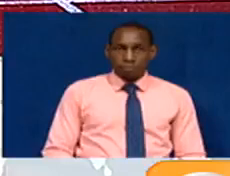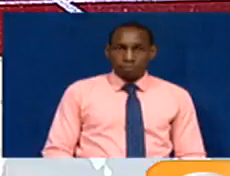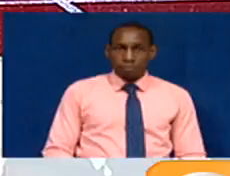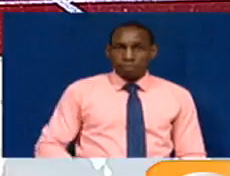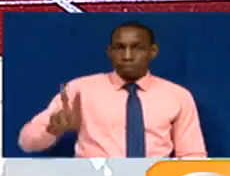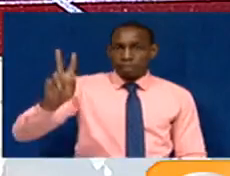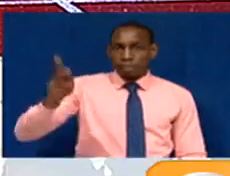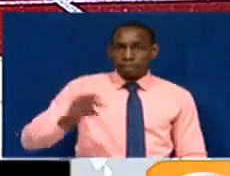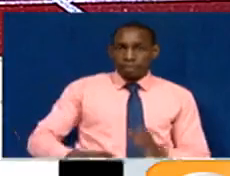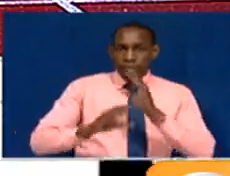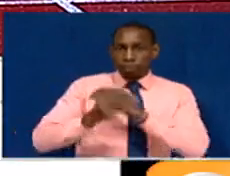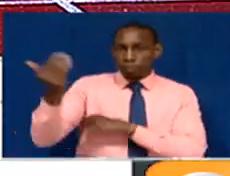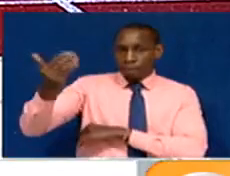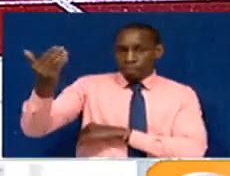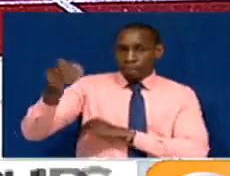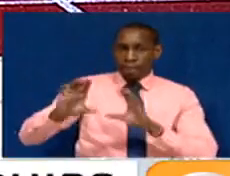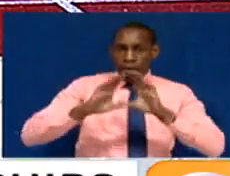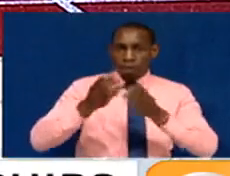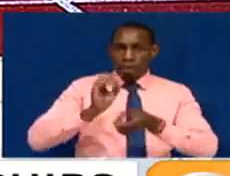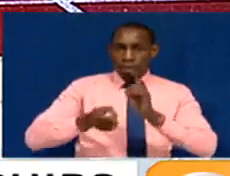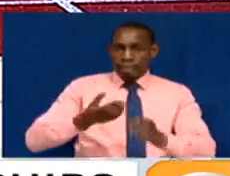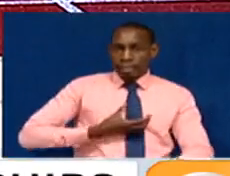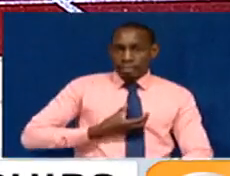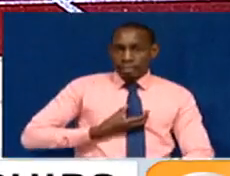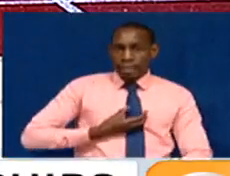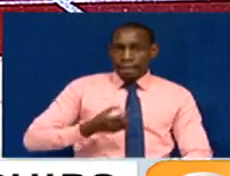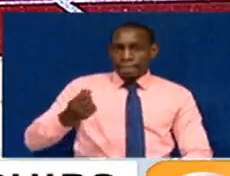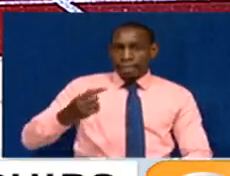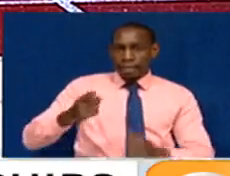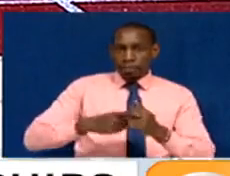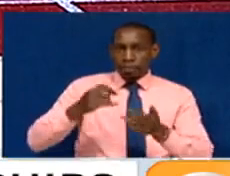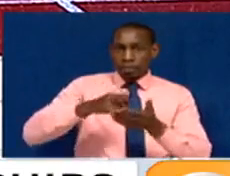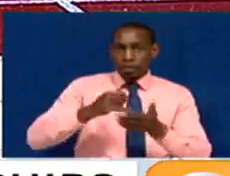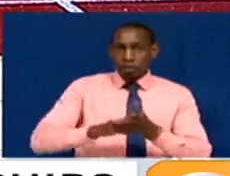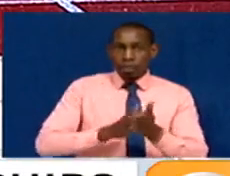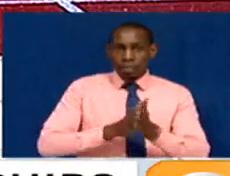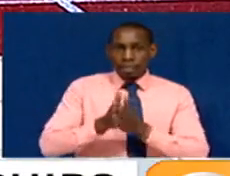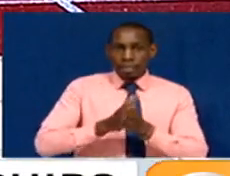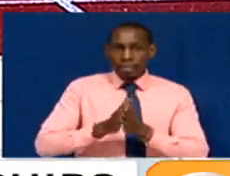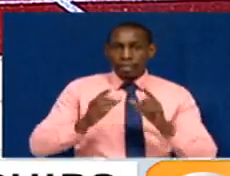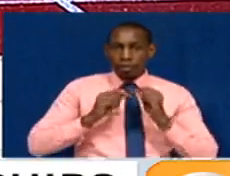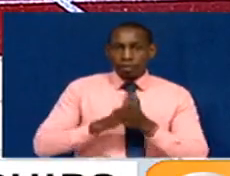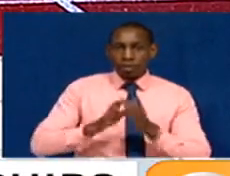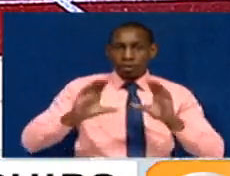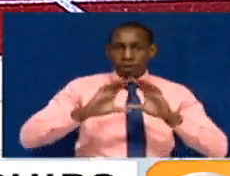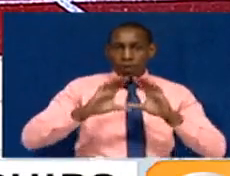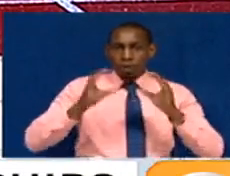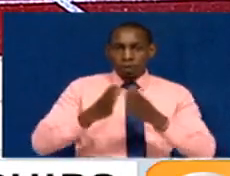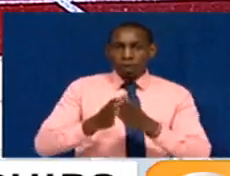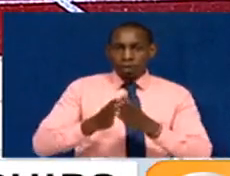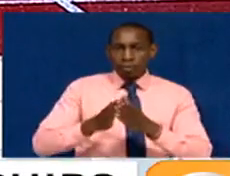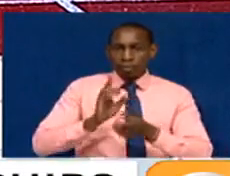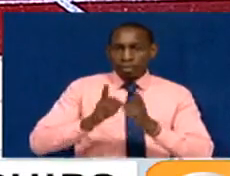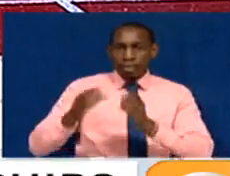Elsewhere, Kenya will make a virtual presentation to the World Athletics Council in mid-June as part of its bid to host the World Senior Athletics Championships